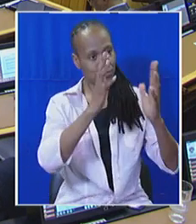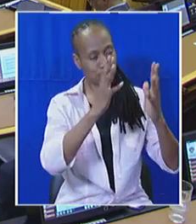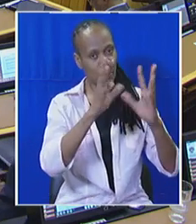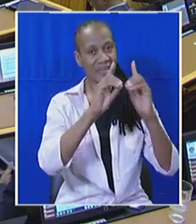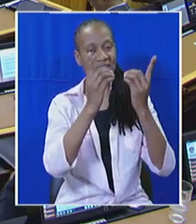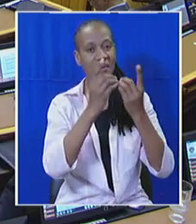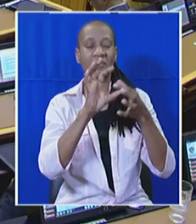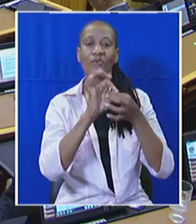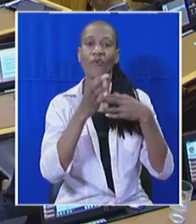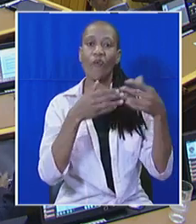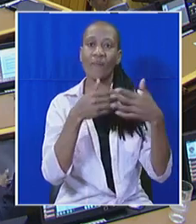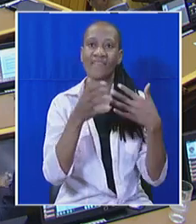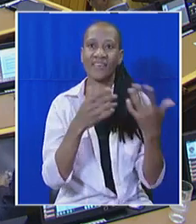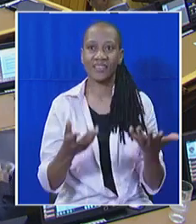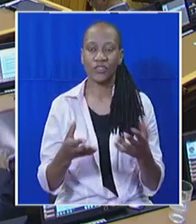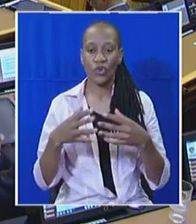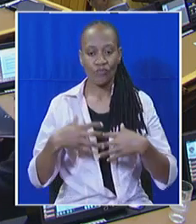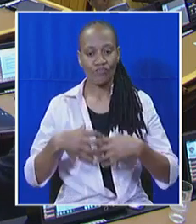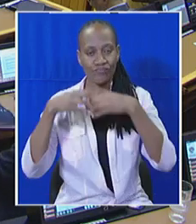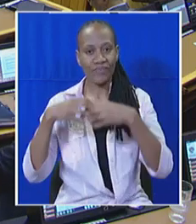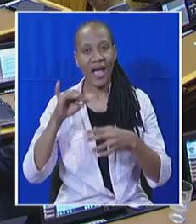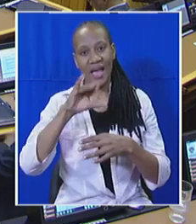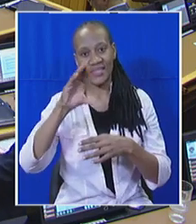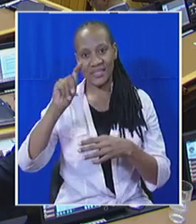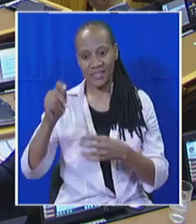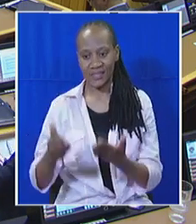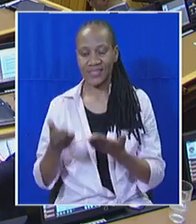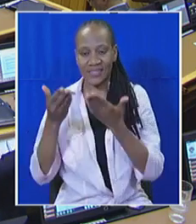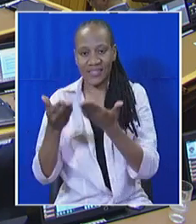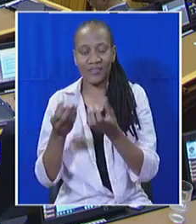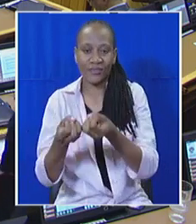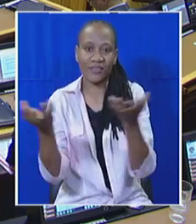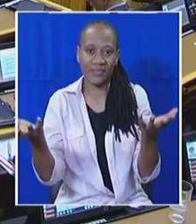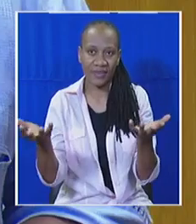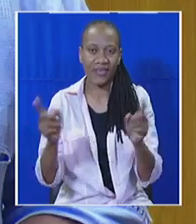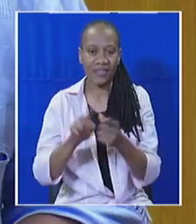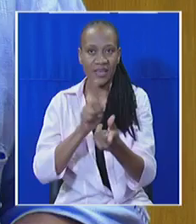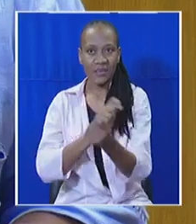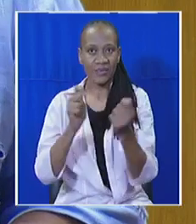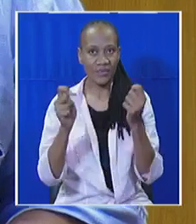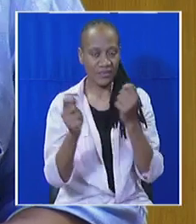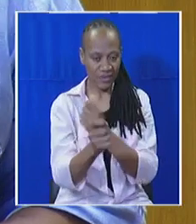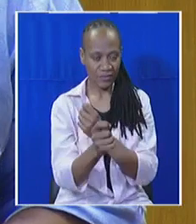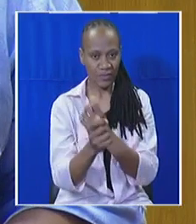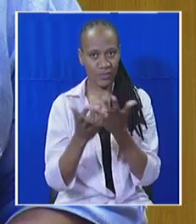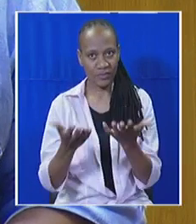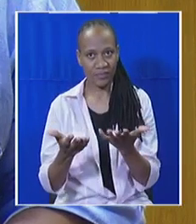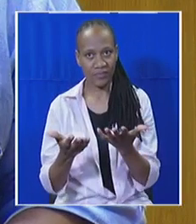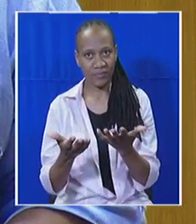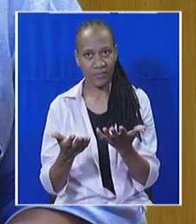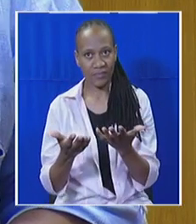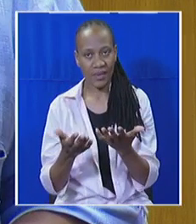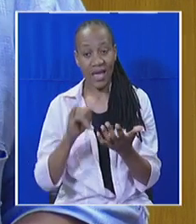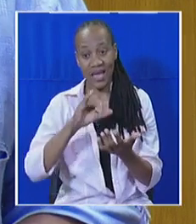Affairs for winning the ICT Service Delivery and Transformation Award in the National Government category at the ICT